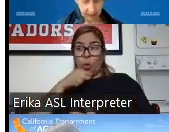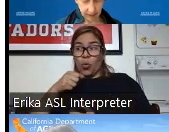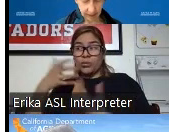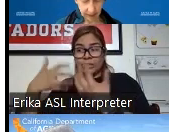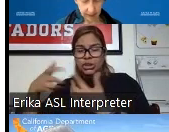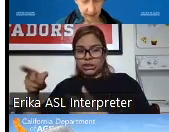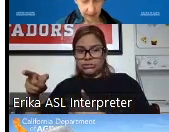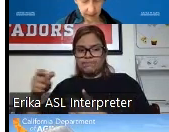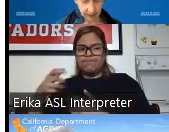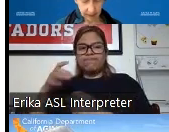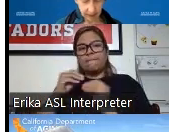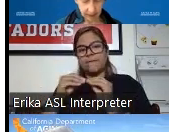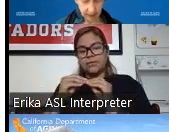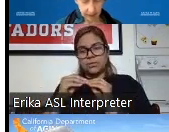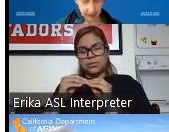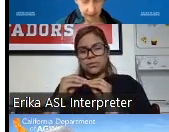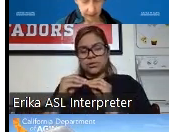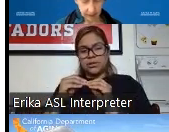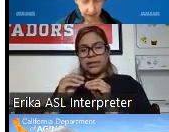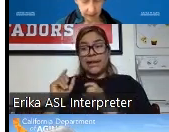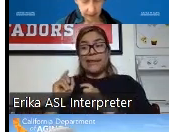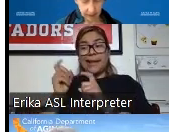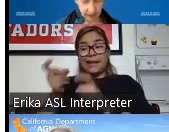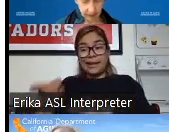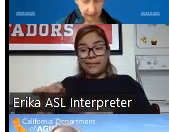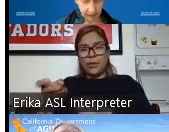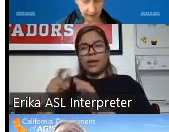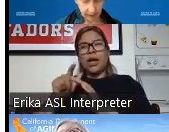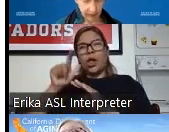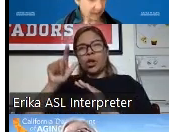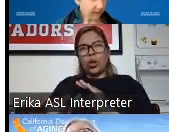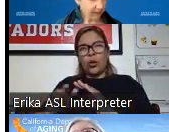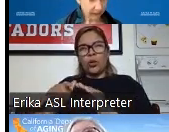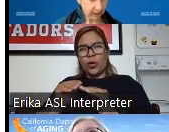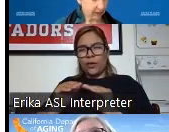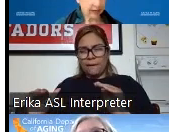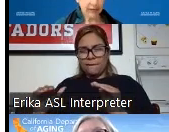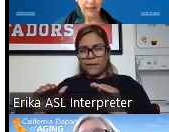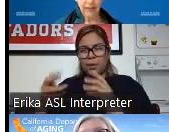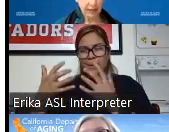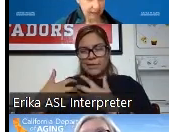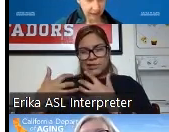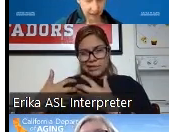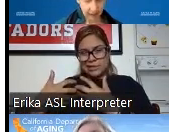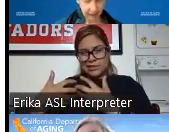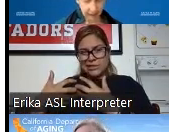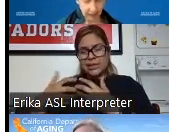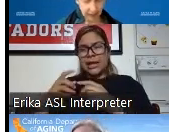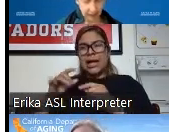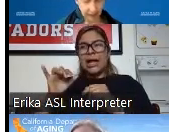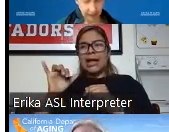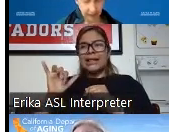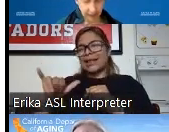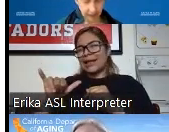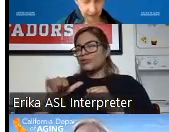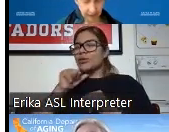fixed. And they gave him a lower level machine that would not work well